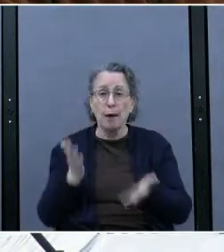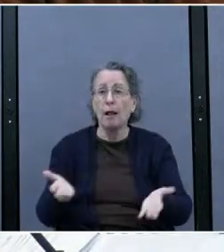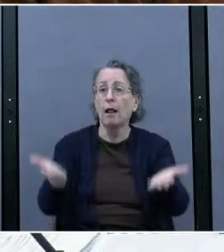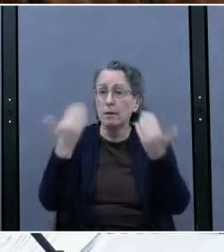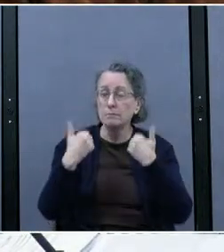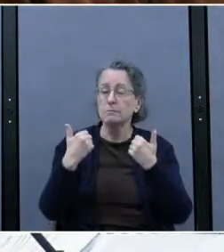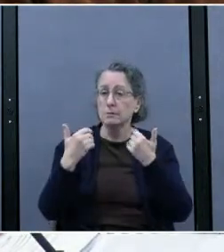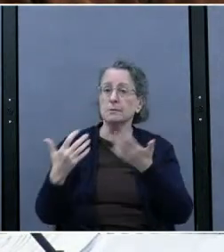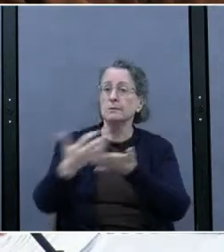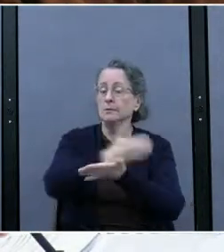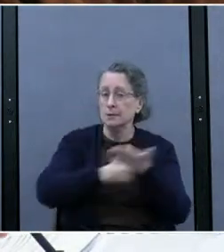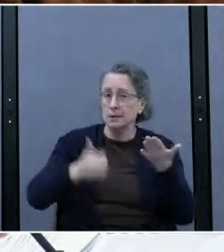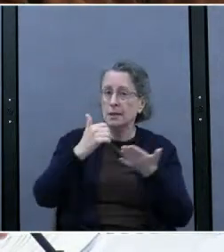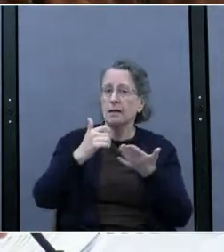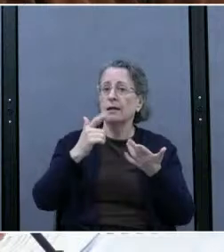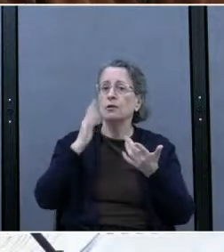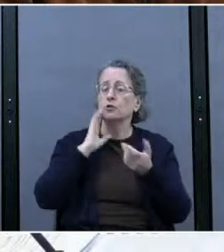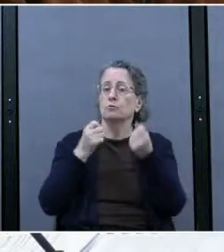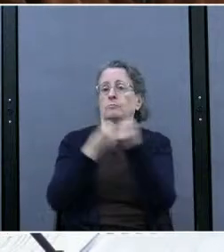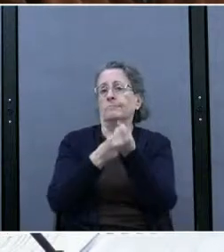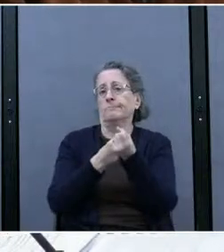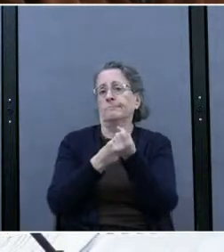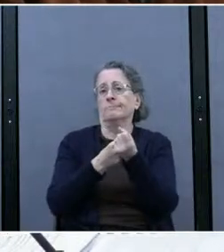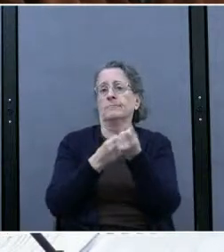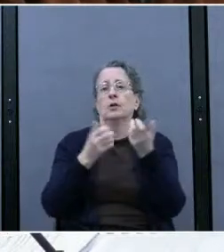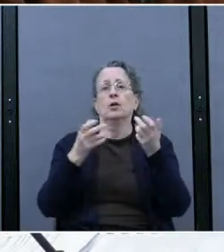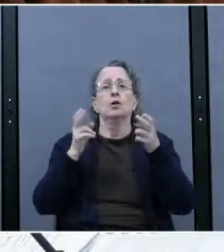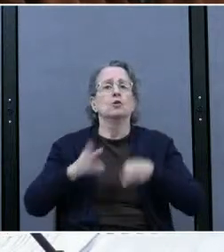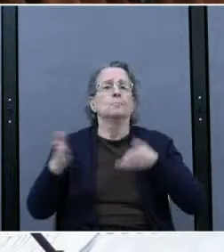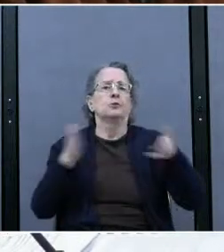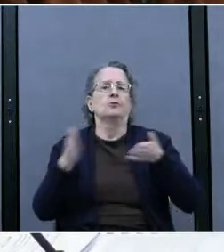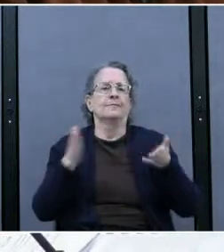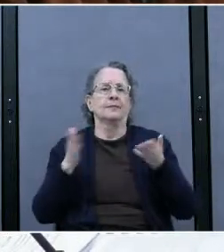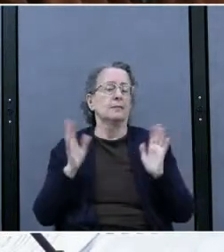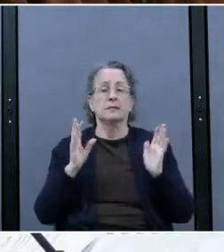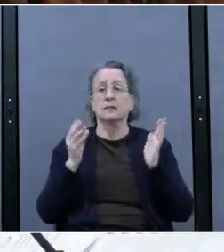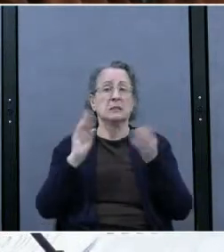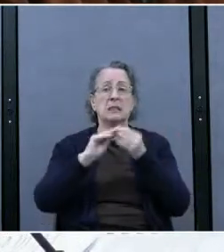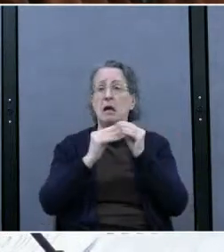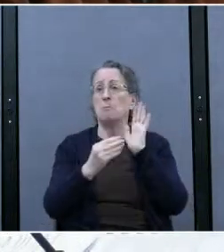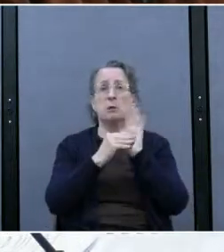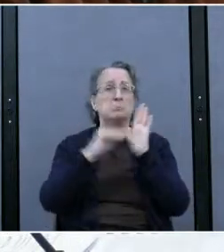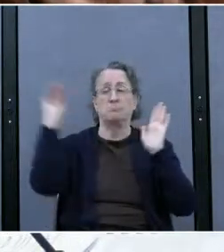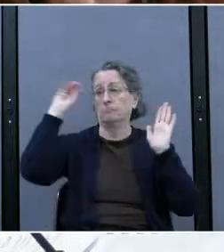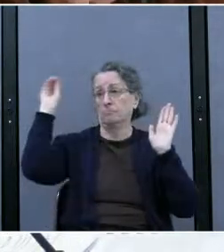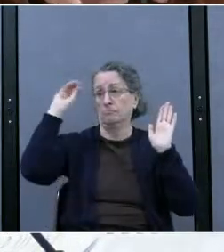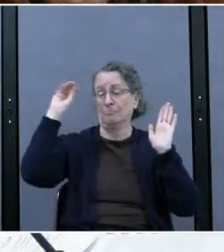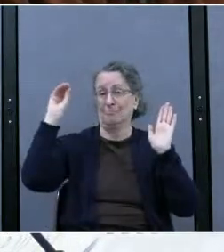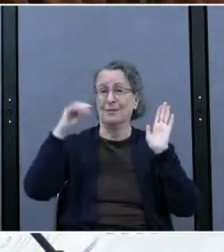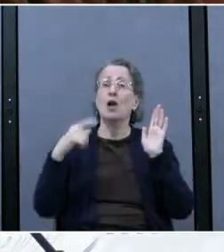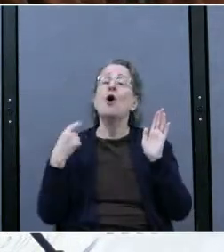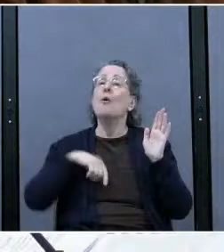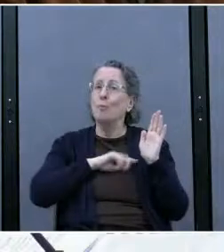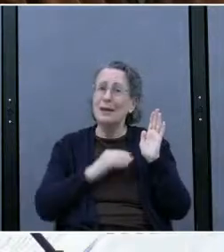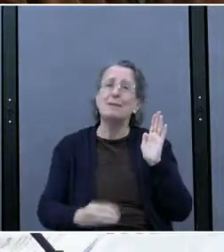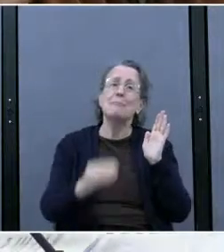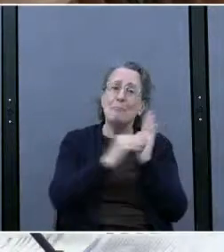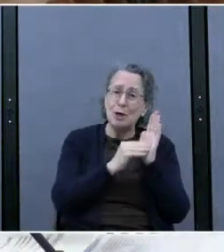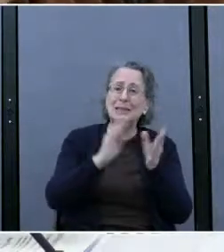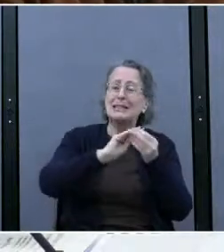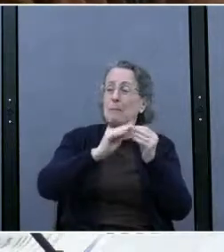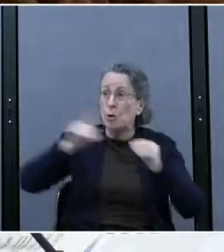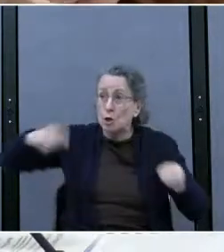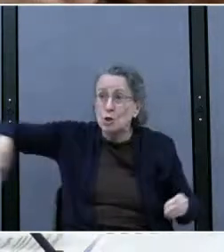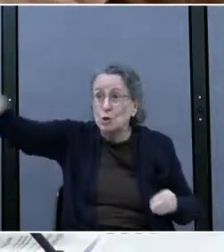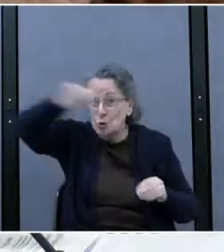services with no number involved, rather than us putting in the number that town meeting last year wanted to see